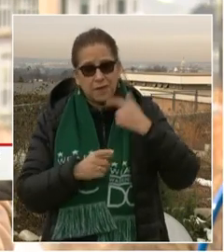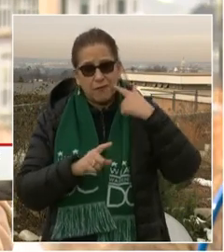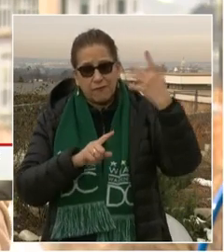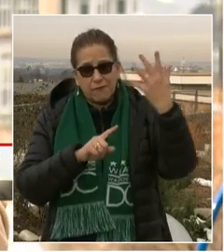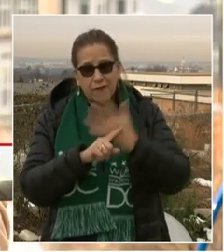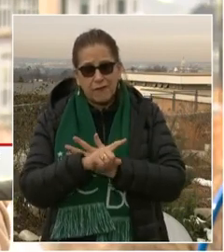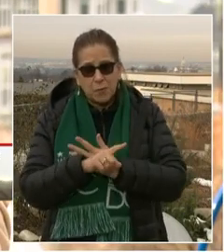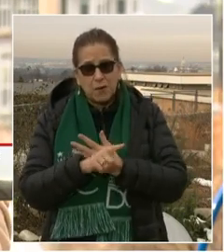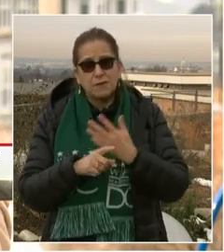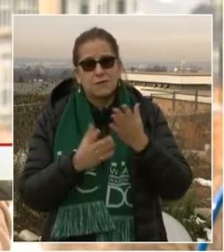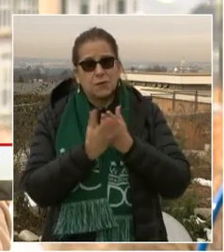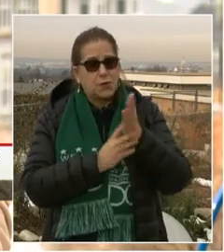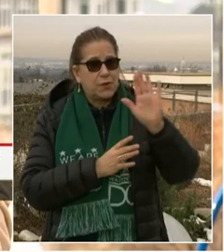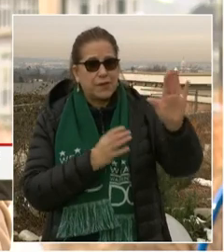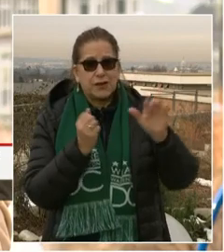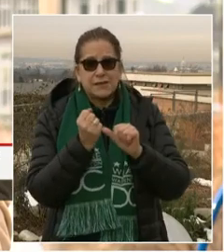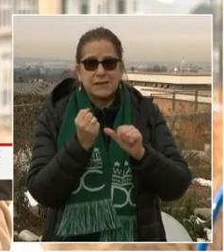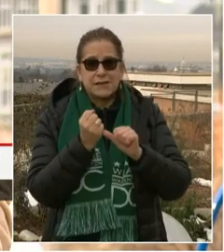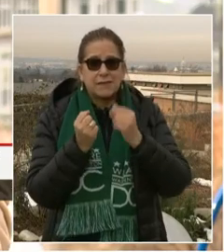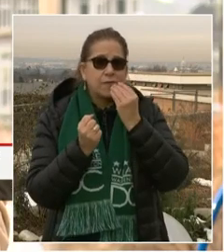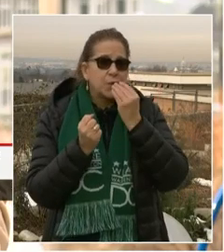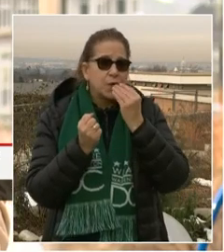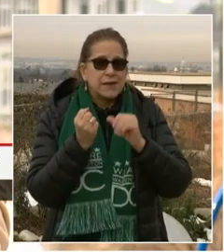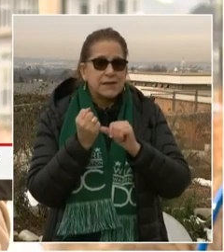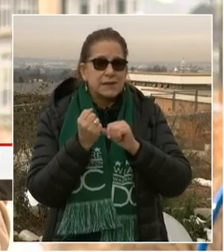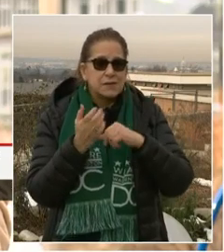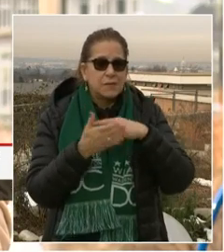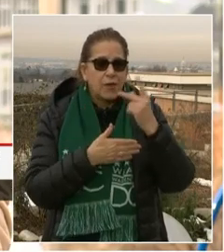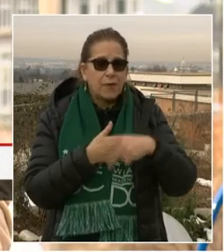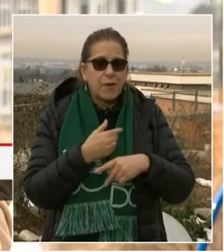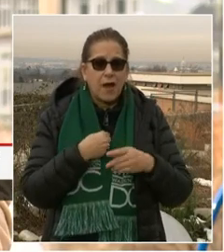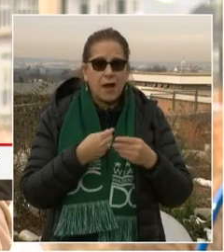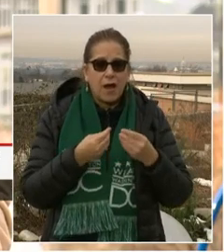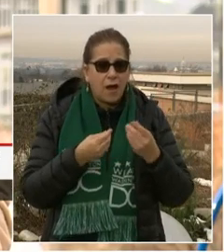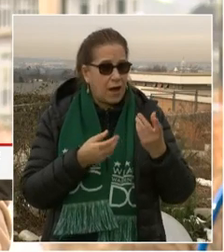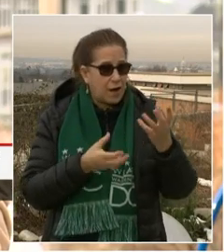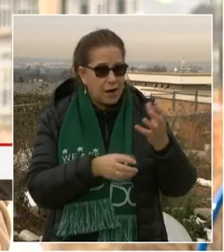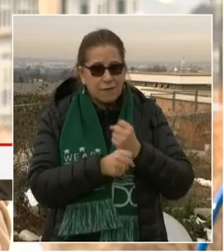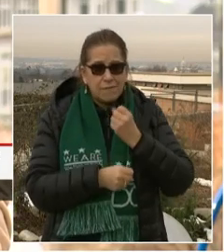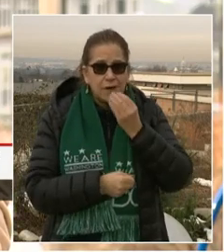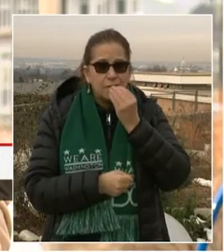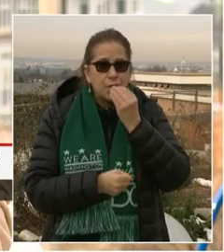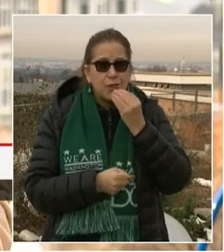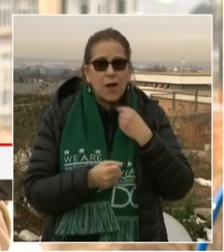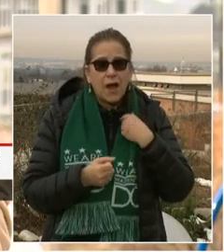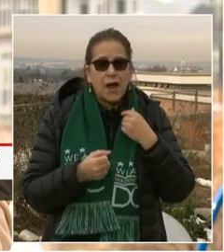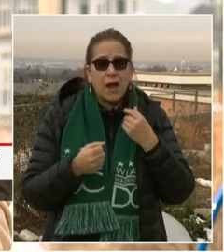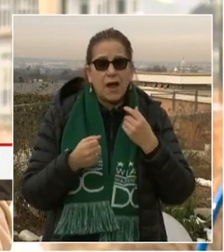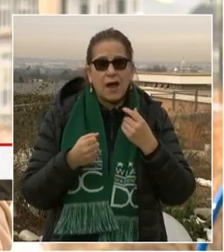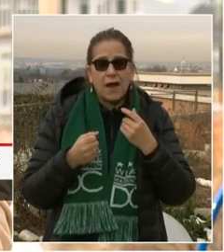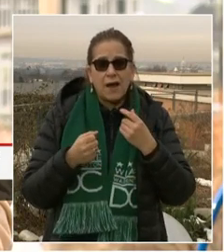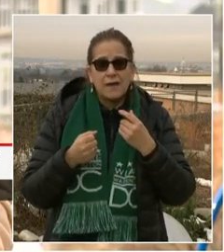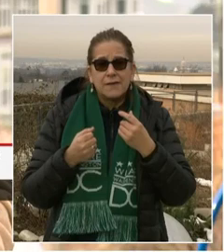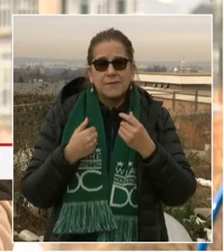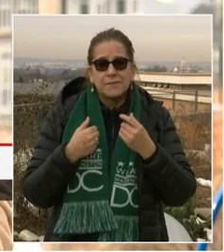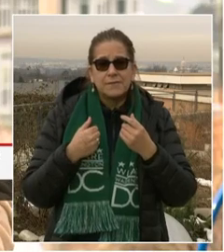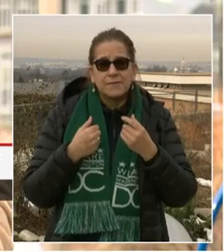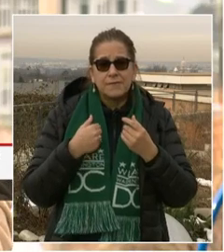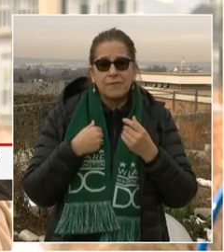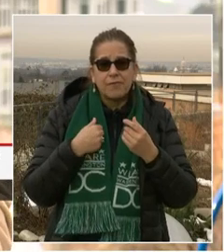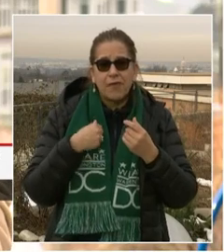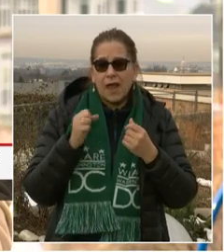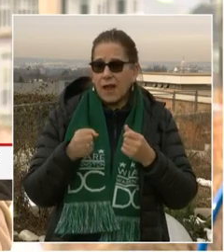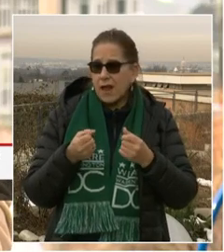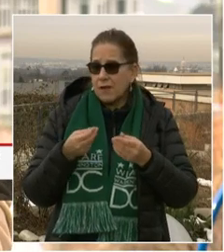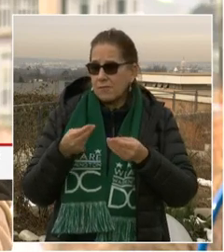purchase inventory for clients to buy online, pay bills, and save for an emergency. Without this help, I would have